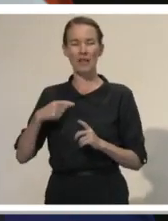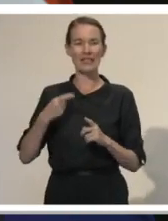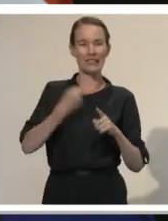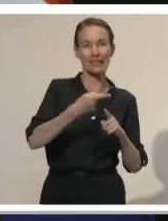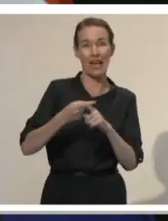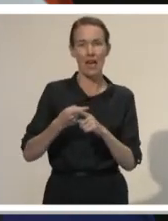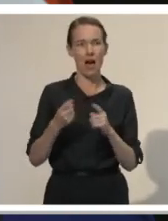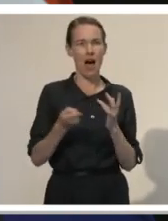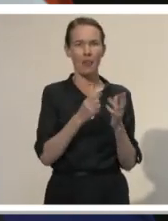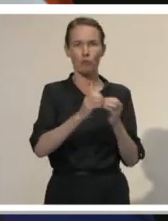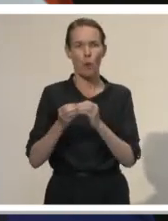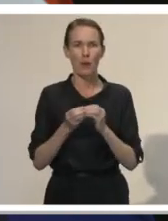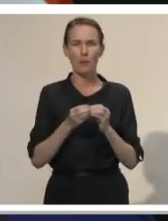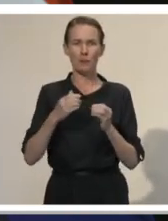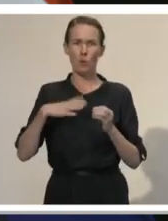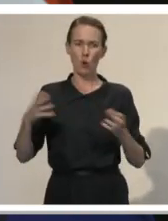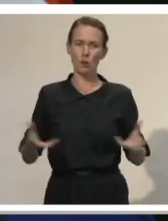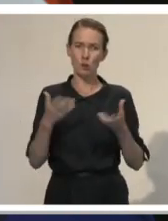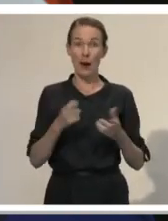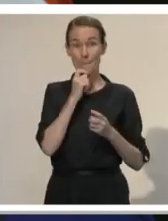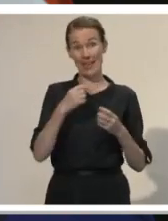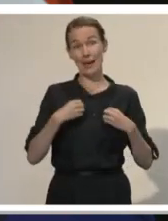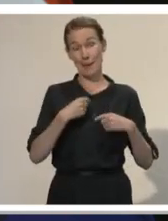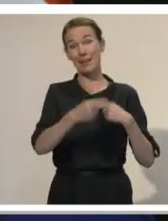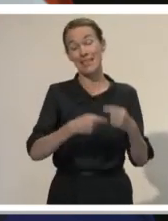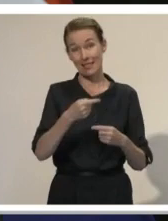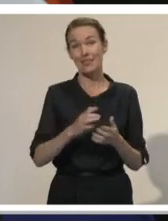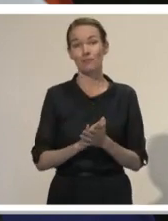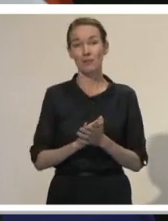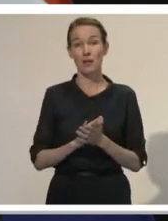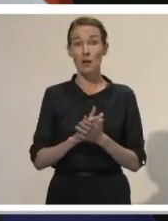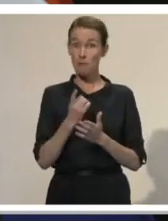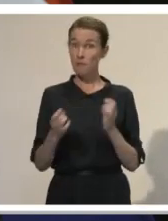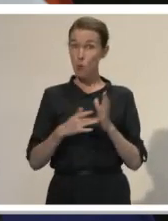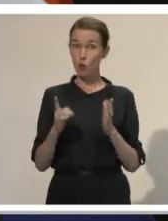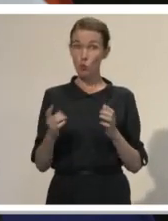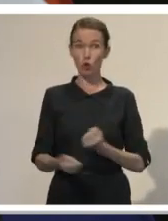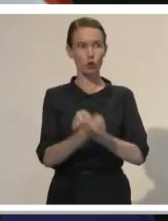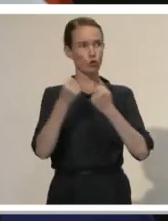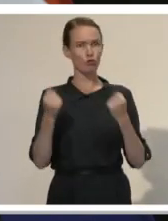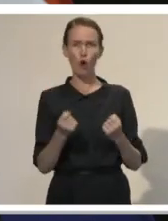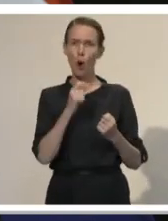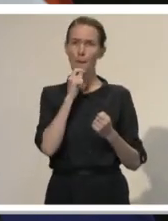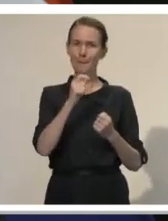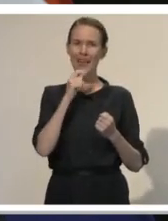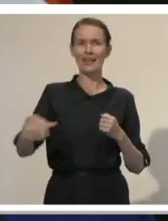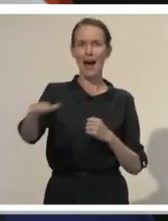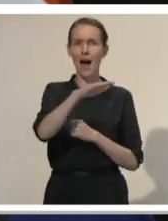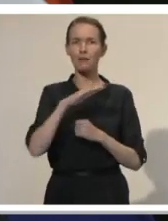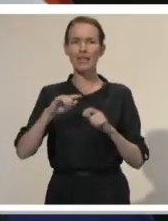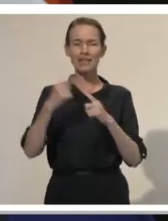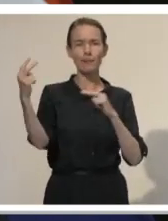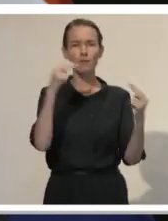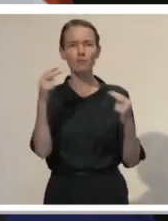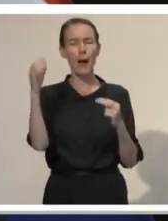wider sector. But again, I think making sure that we have a strong public media is extremely important. But that decision,